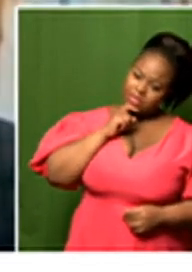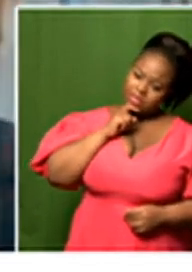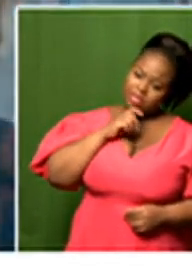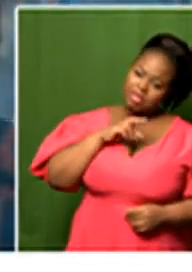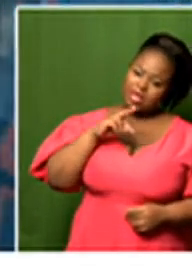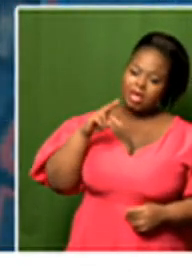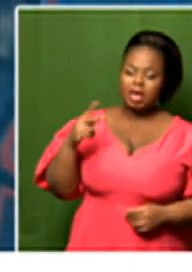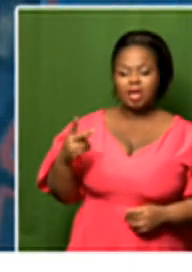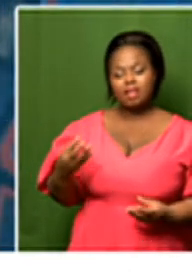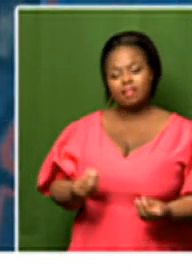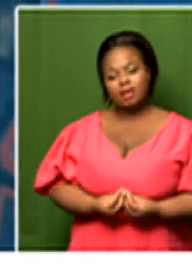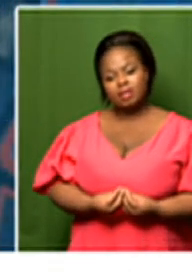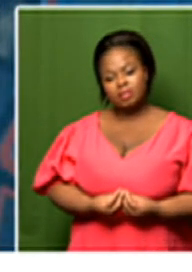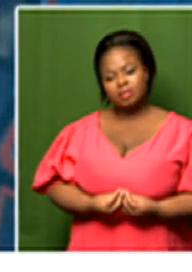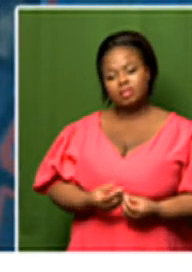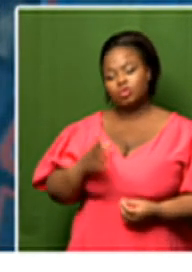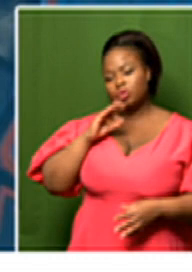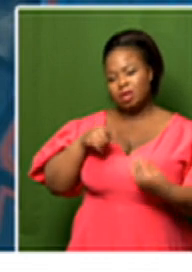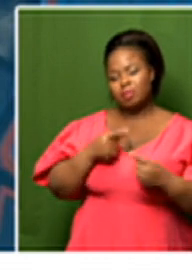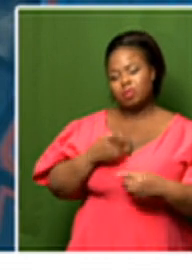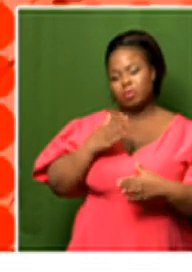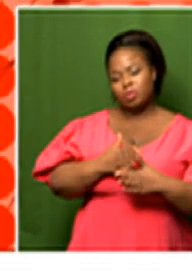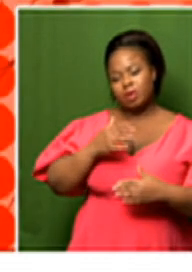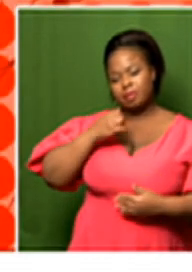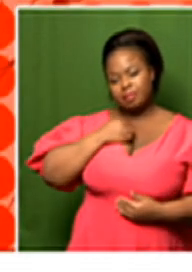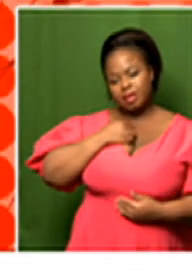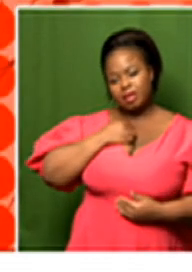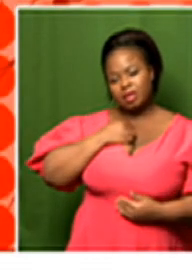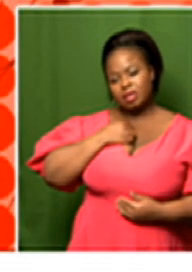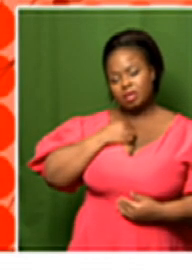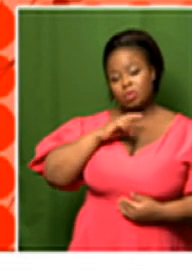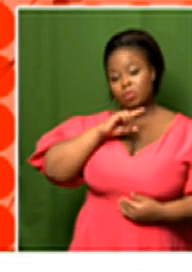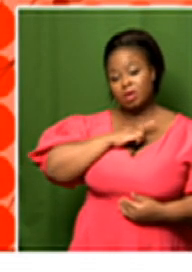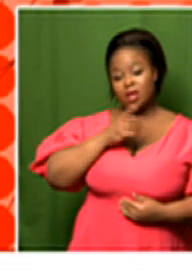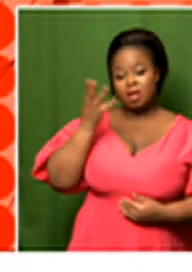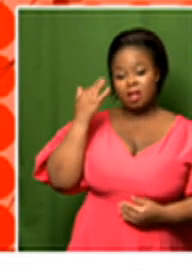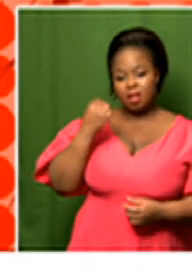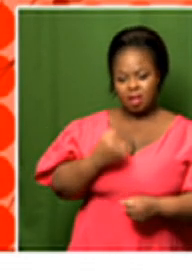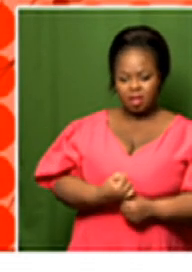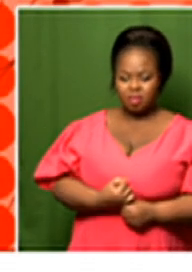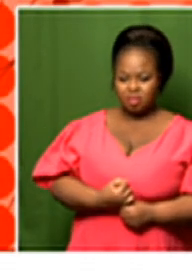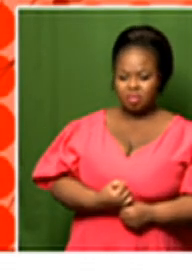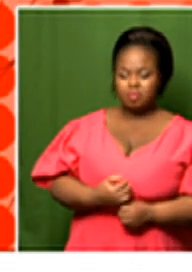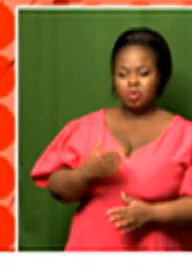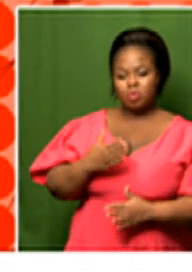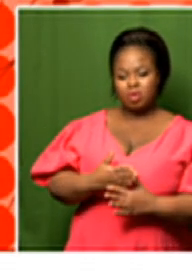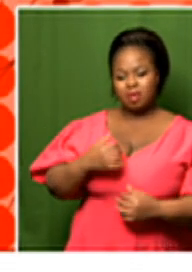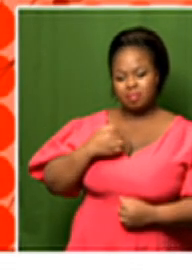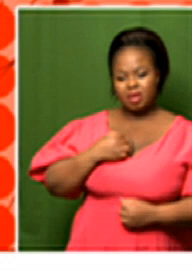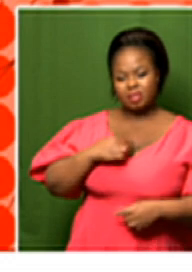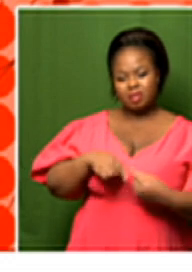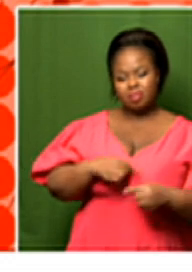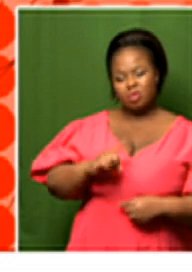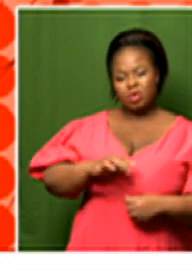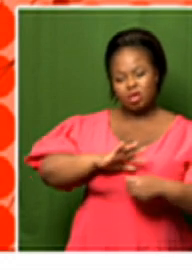things to talk about my work. I must admit, a lot of the work last year has been about COVID. That's kind of